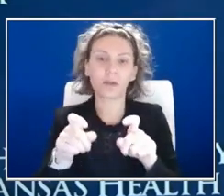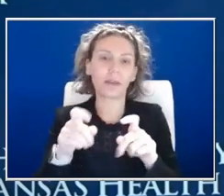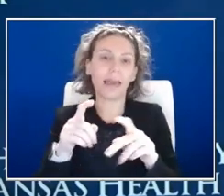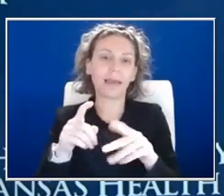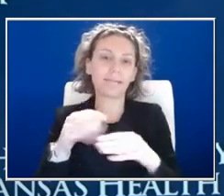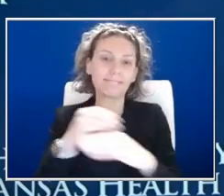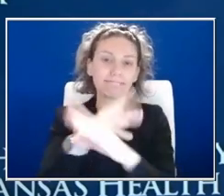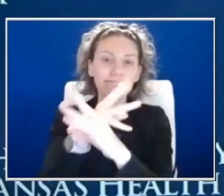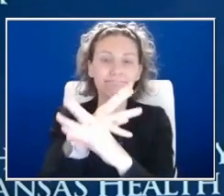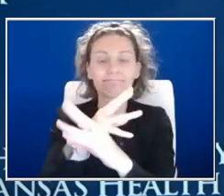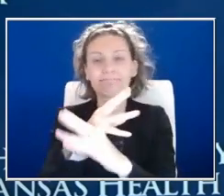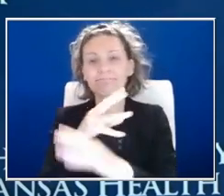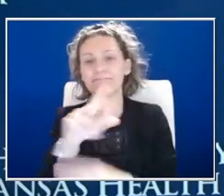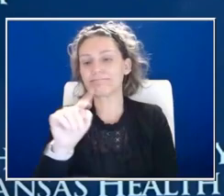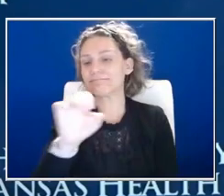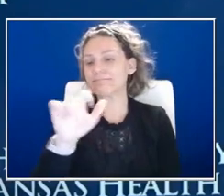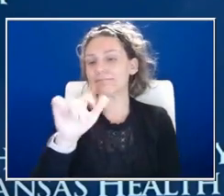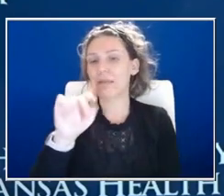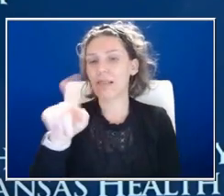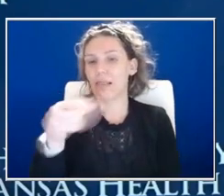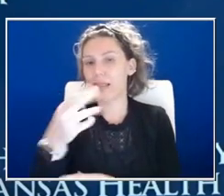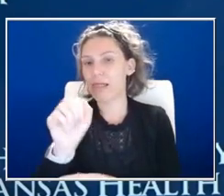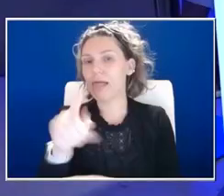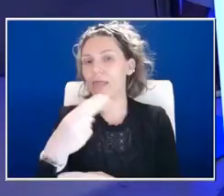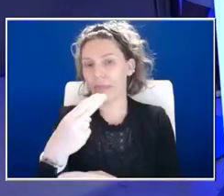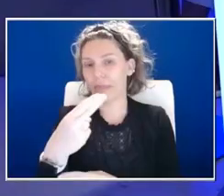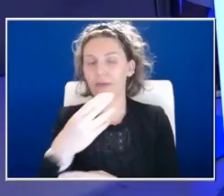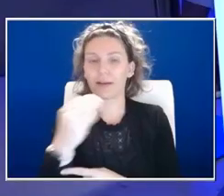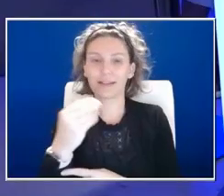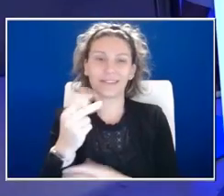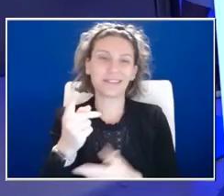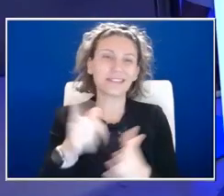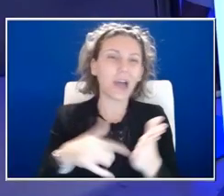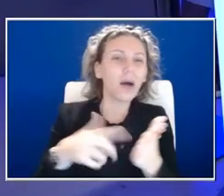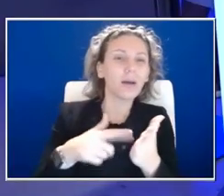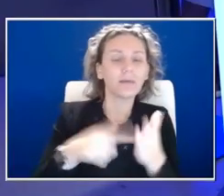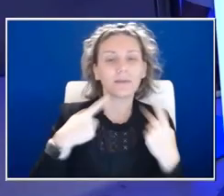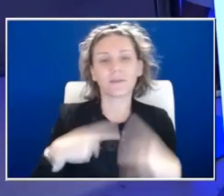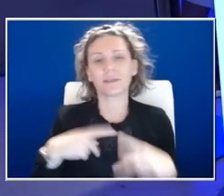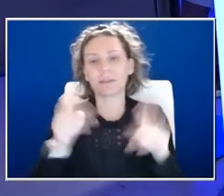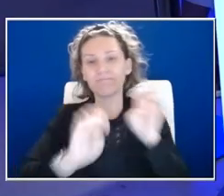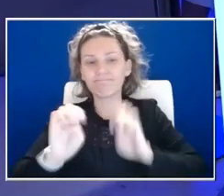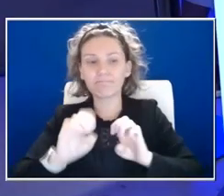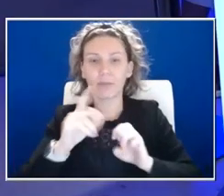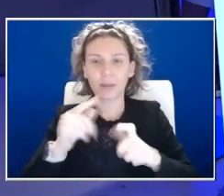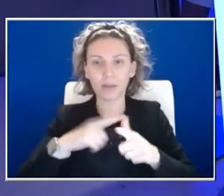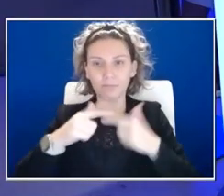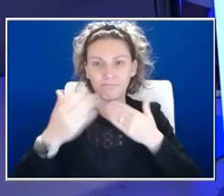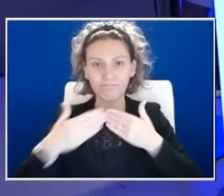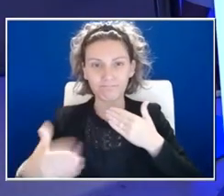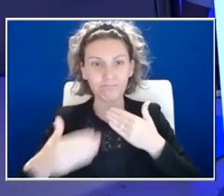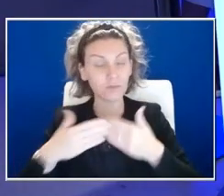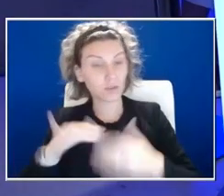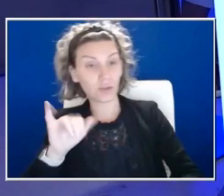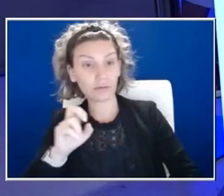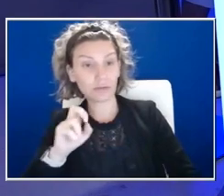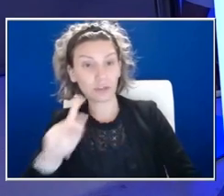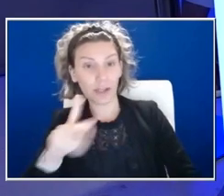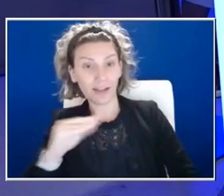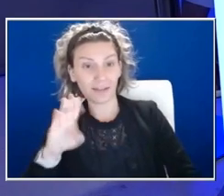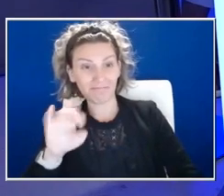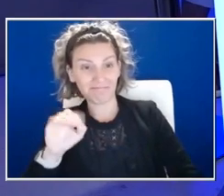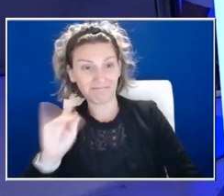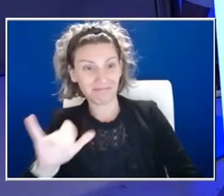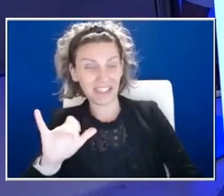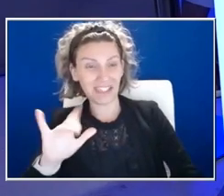to come back in for the physical exam. Sometimes we have to do that. Yeah, and then you'll go from there. Yeah. So Jack and Becky, you have been, well, your first year Dr. McCray's patients,